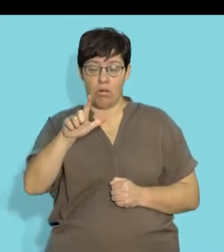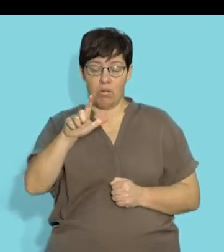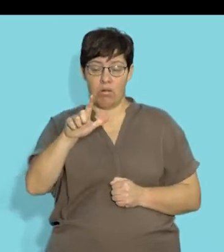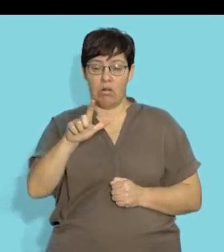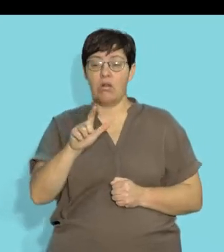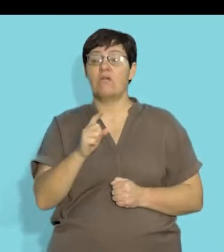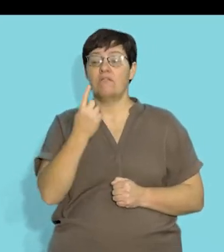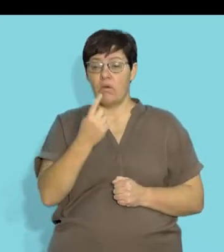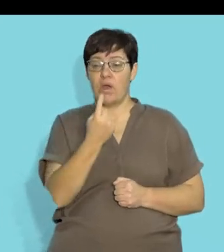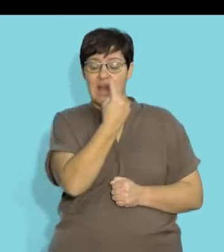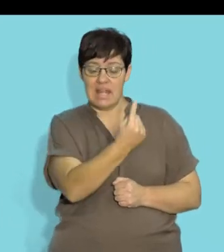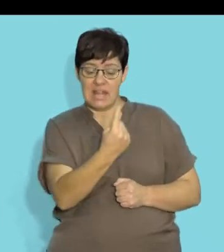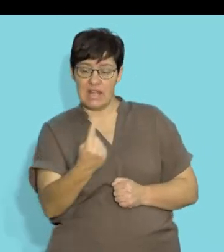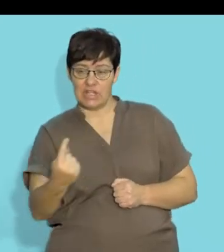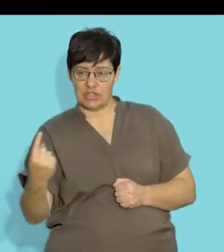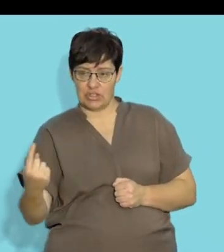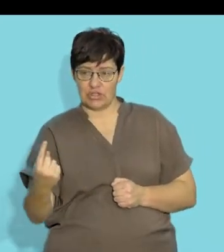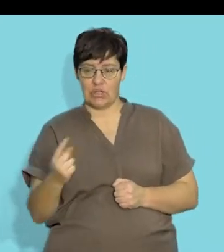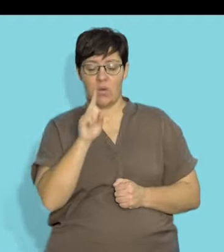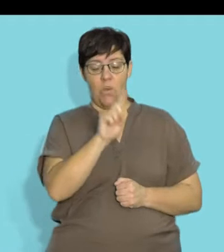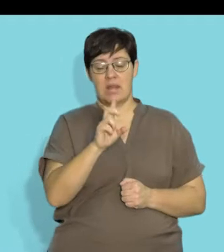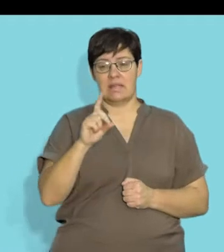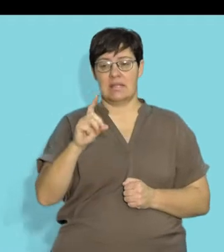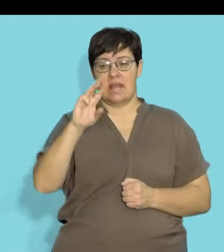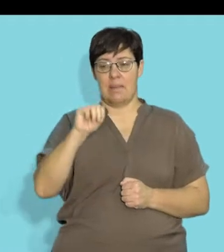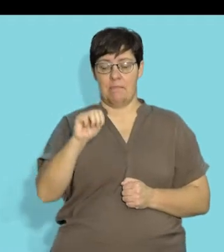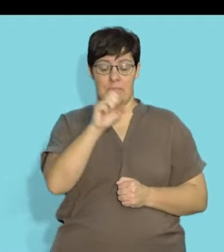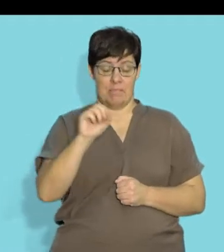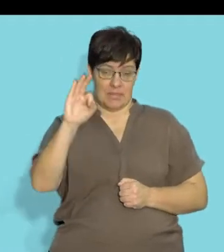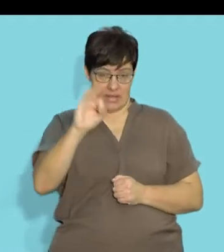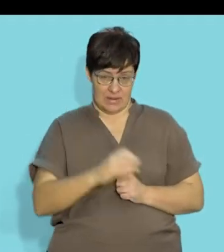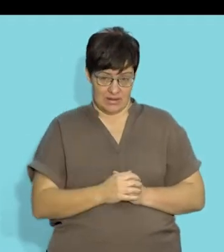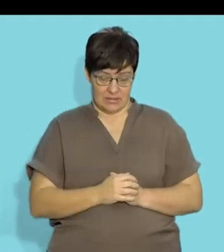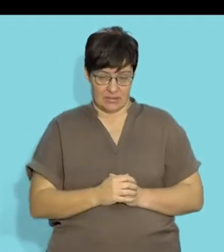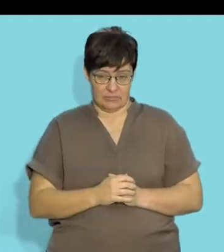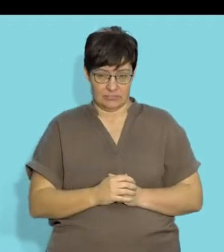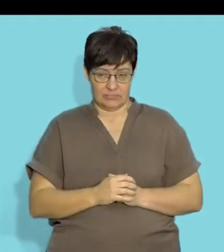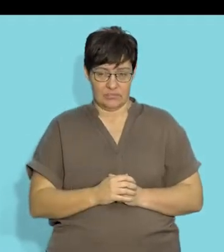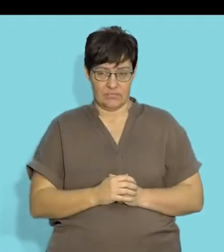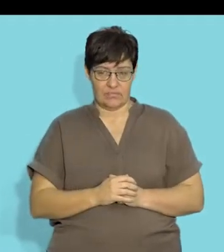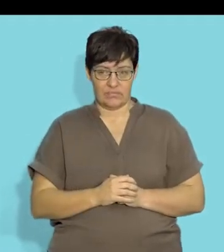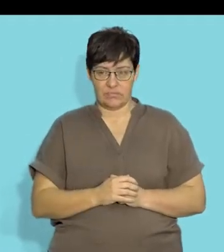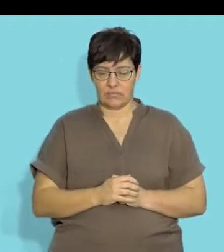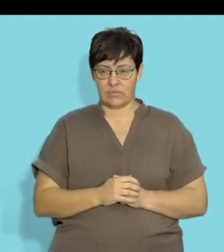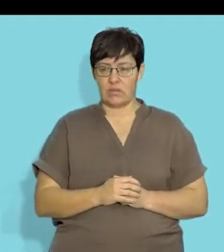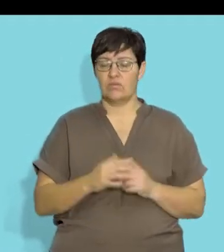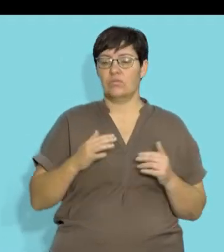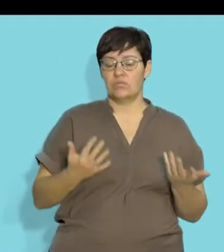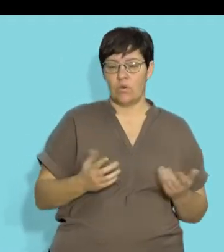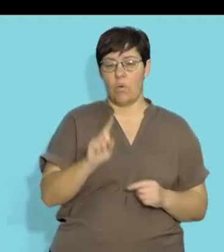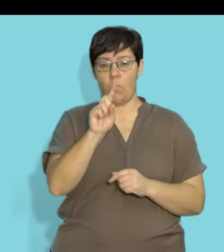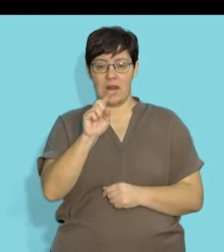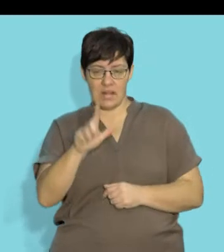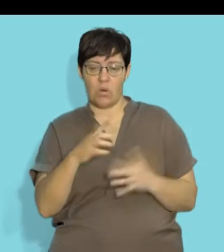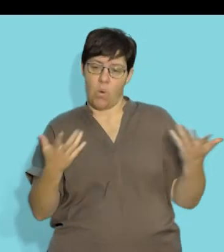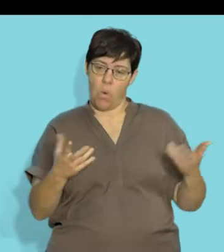volume for every cubic decimeter. So a unit volume in this case, it's a liter or a